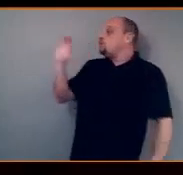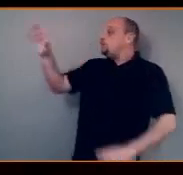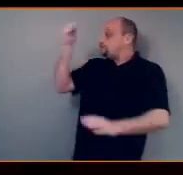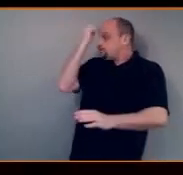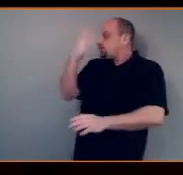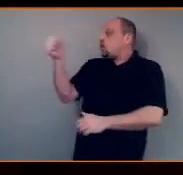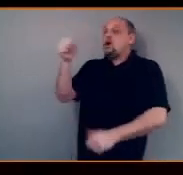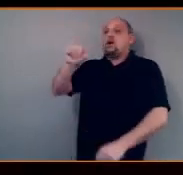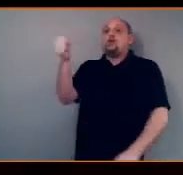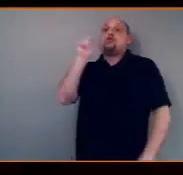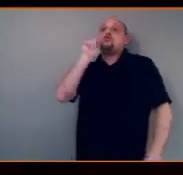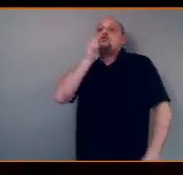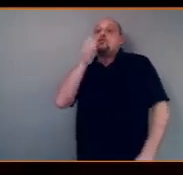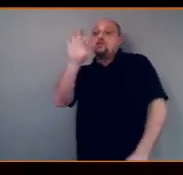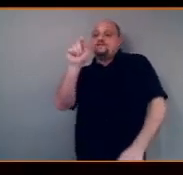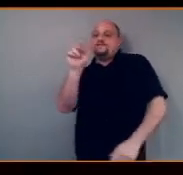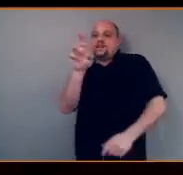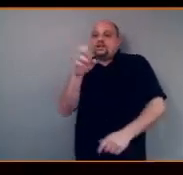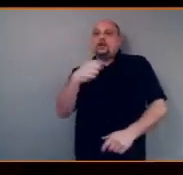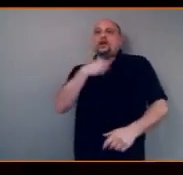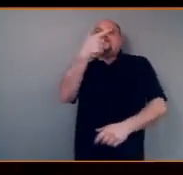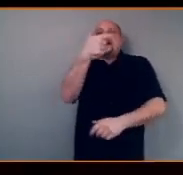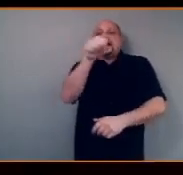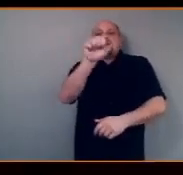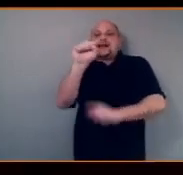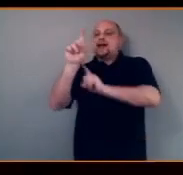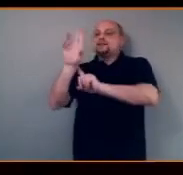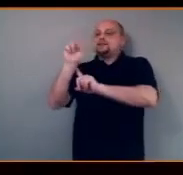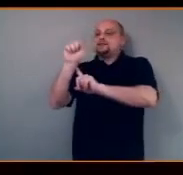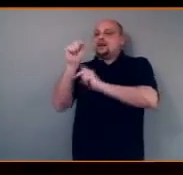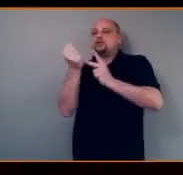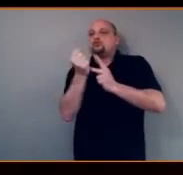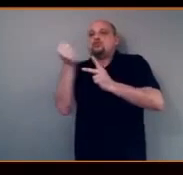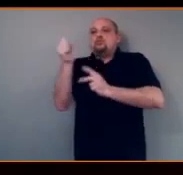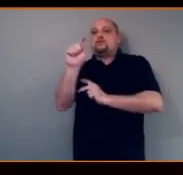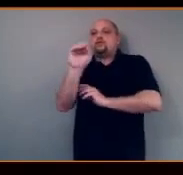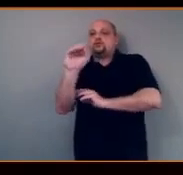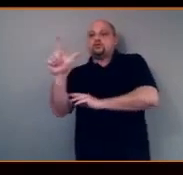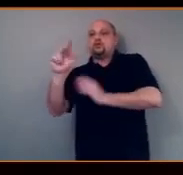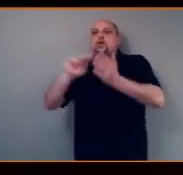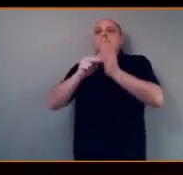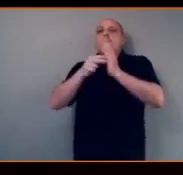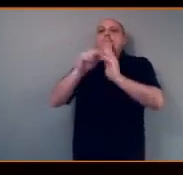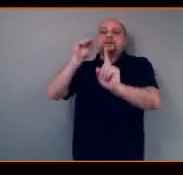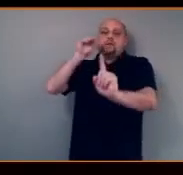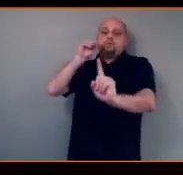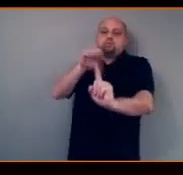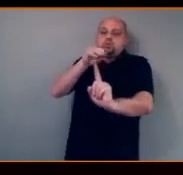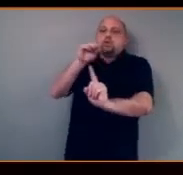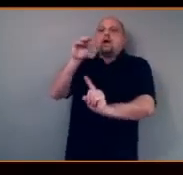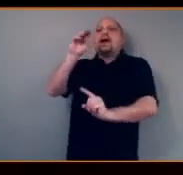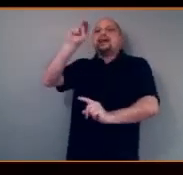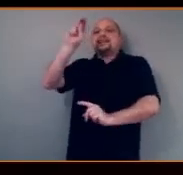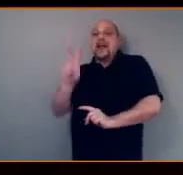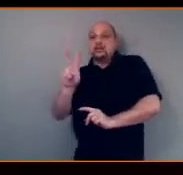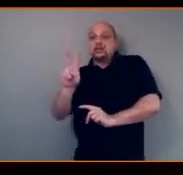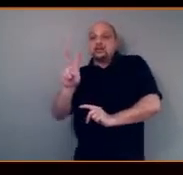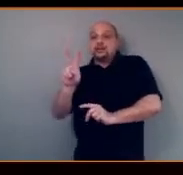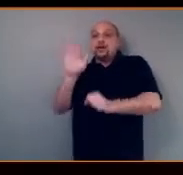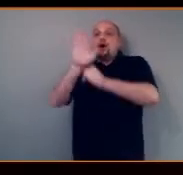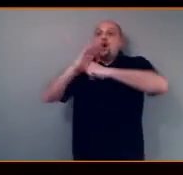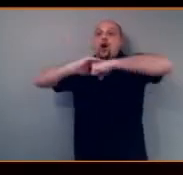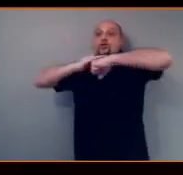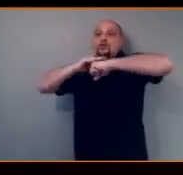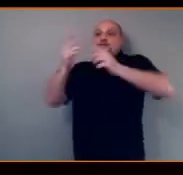have the gas dust removal tool, the GDRT, which is able to puff a gas of nitrogen on the surface and blow things away. So